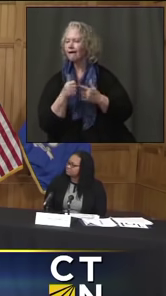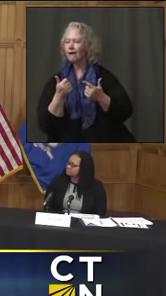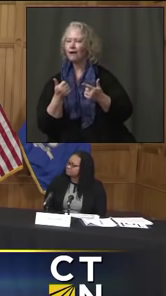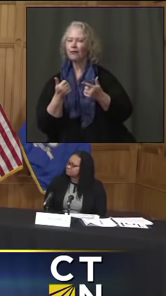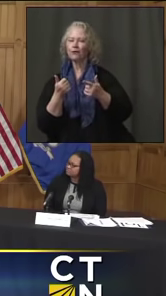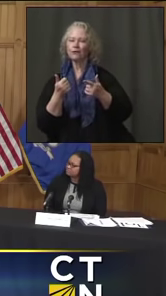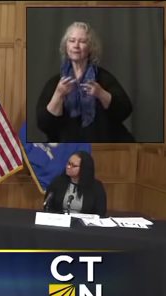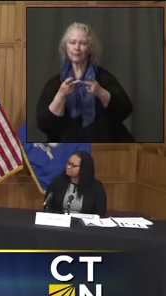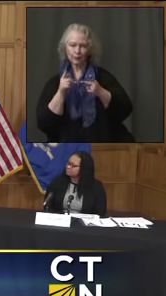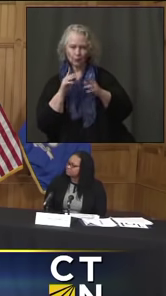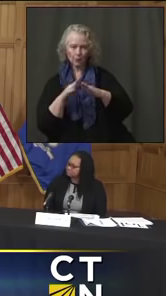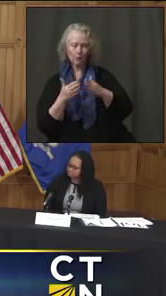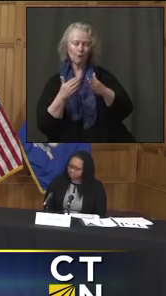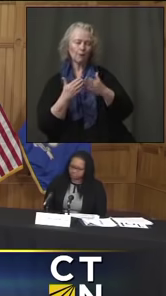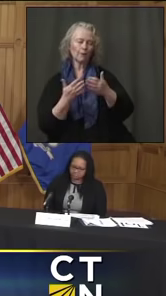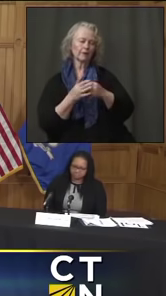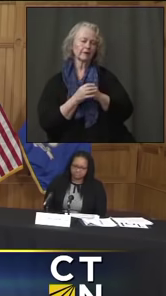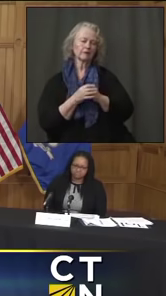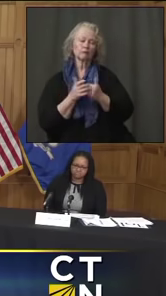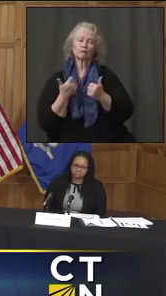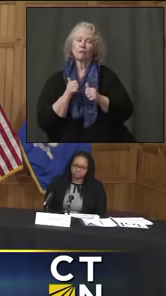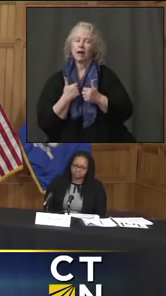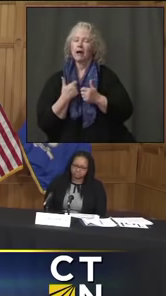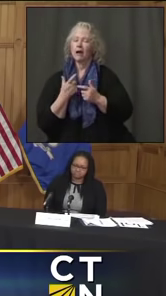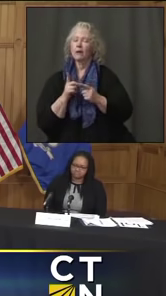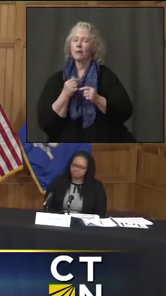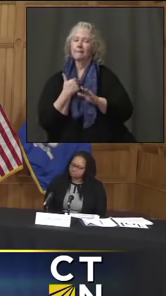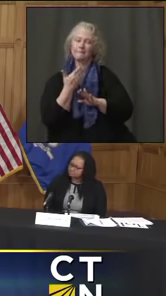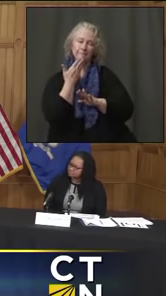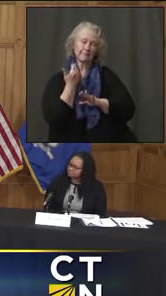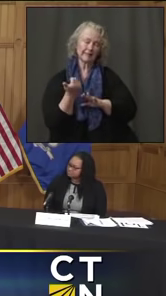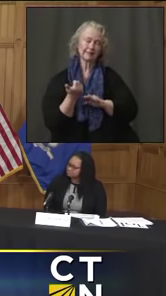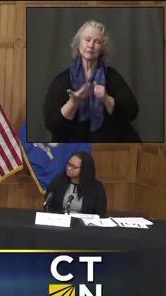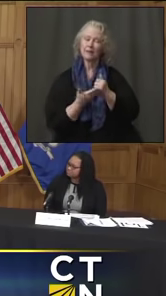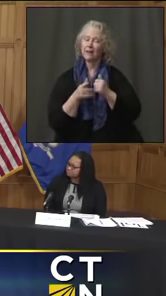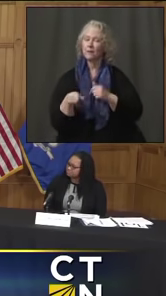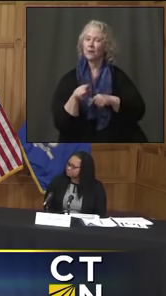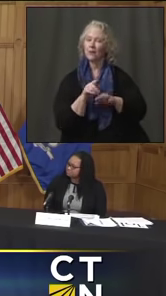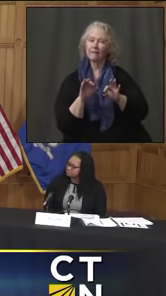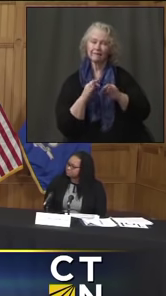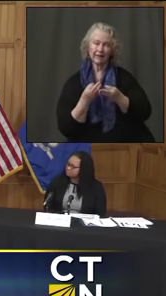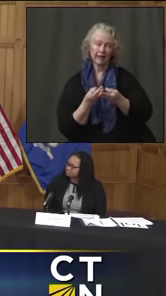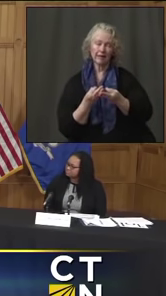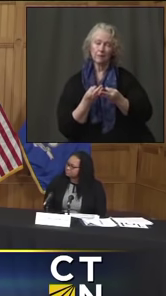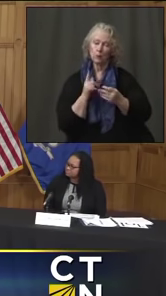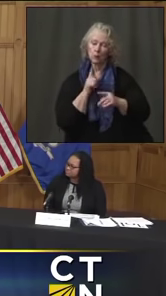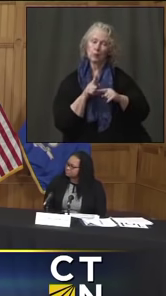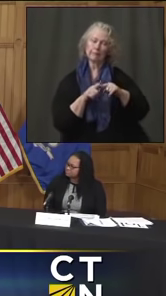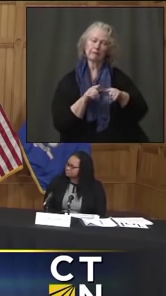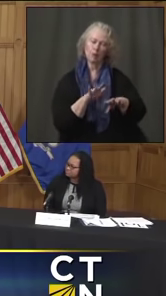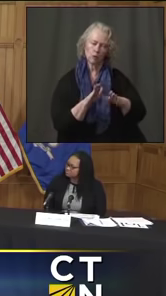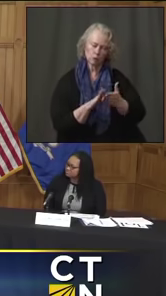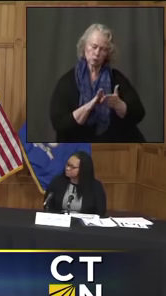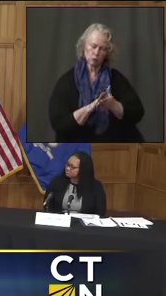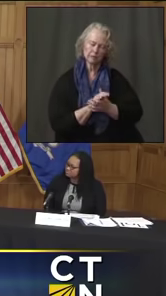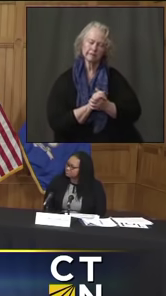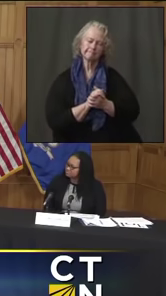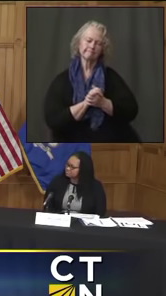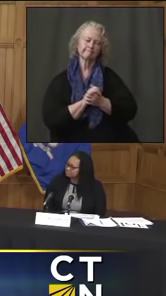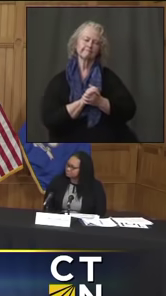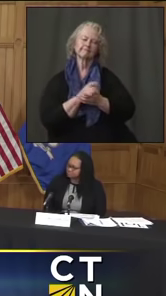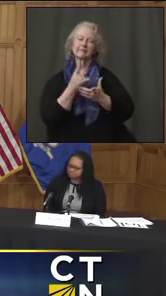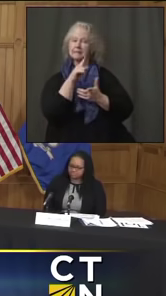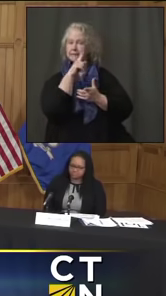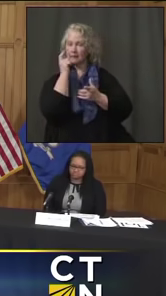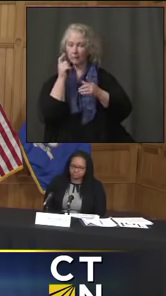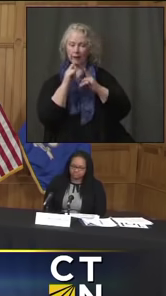up and expanding, trying to do everything we can to help those families that were counting on the school. Obviously, summer camp